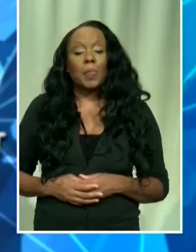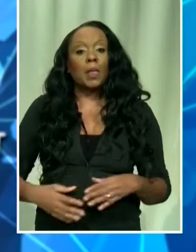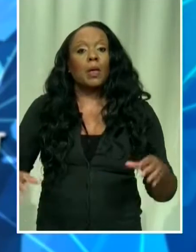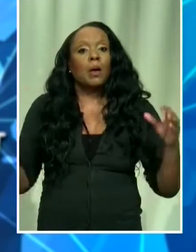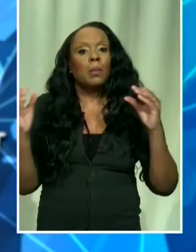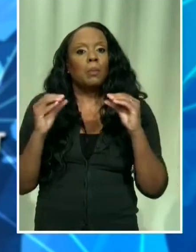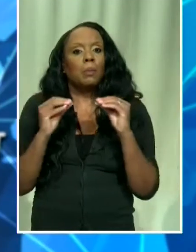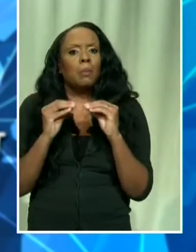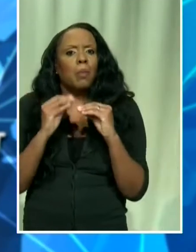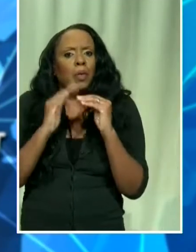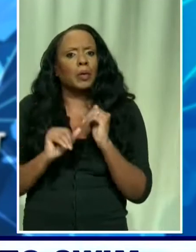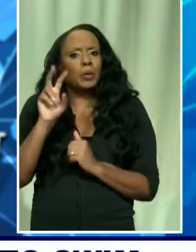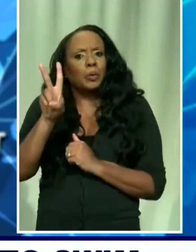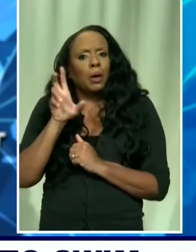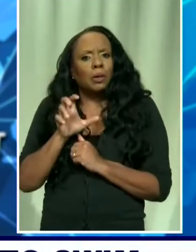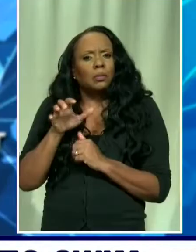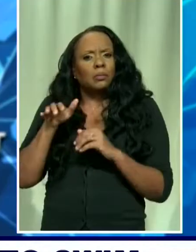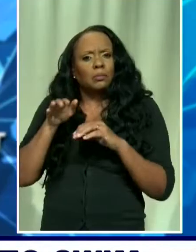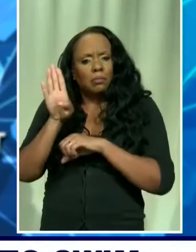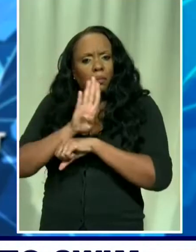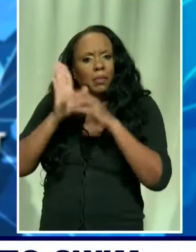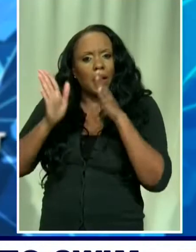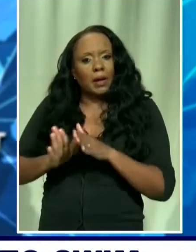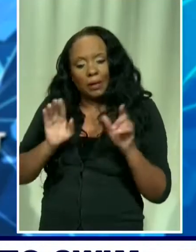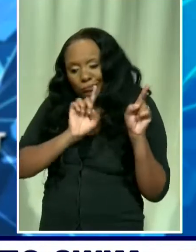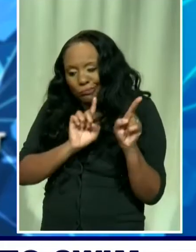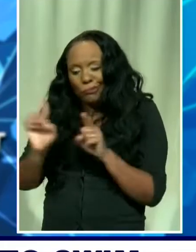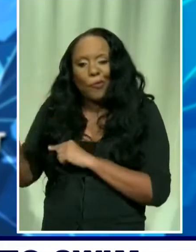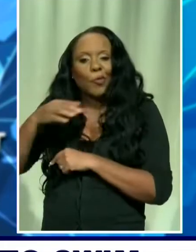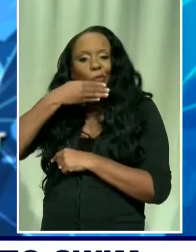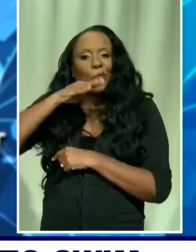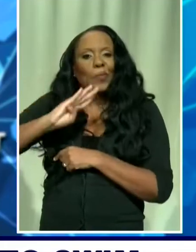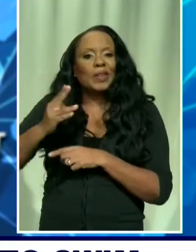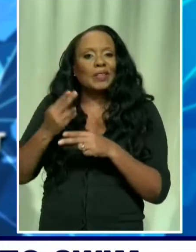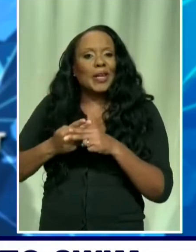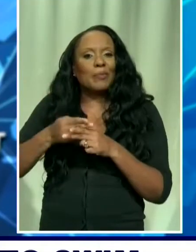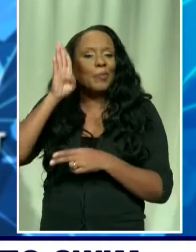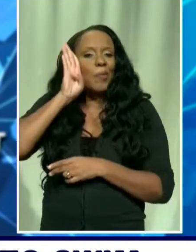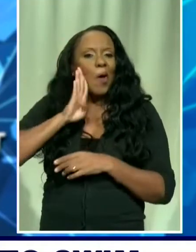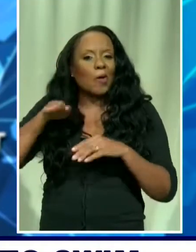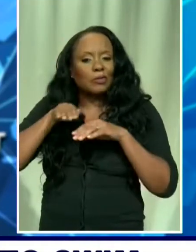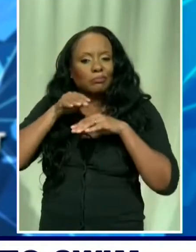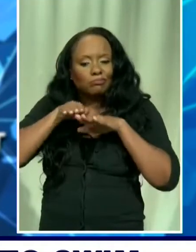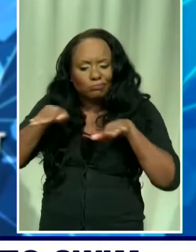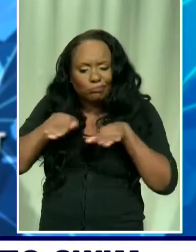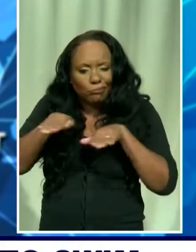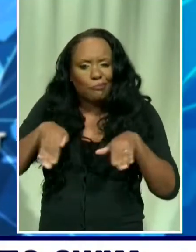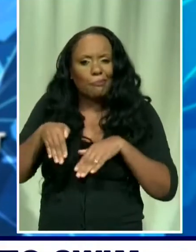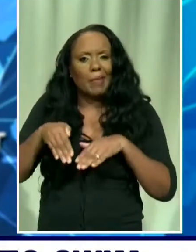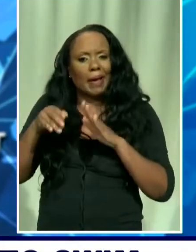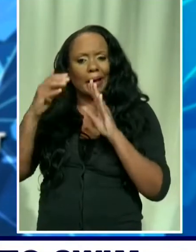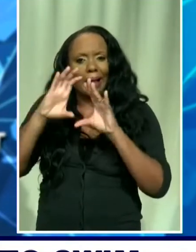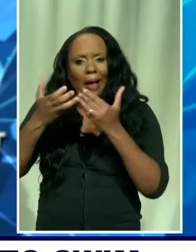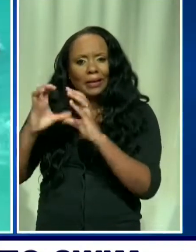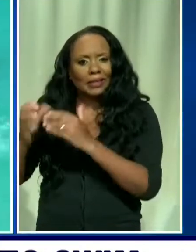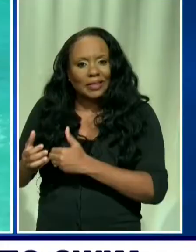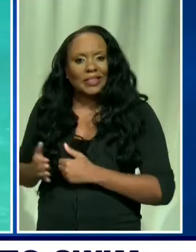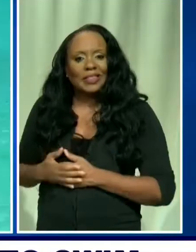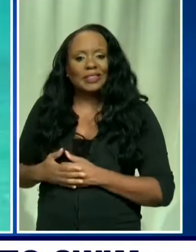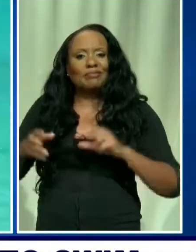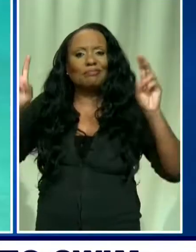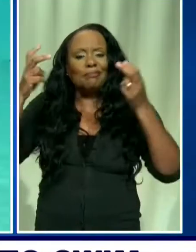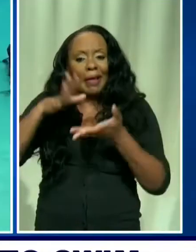More than 200 Barbadians of all ages head to Browns Beach each week for swimming lessons. They're part of the Learn to